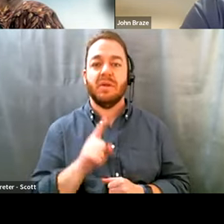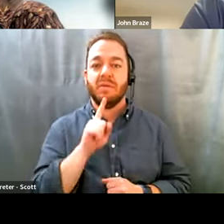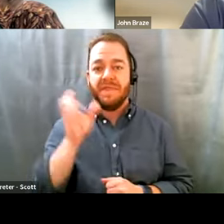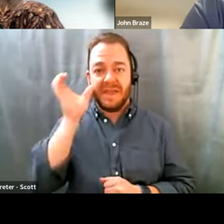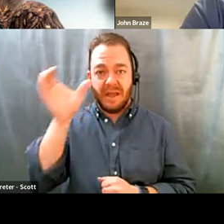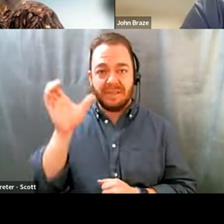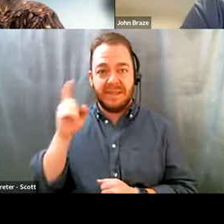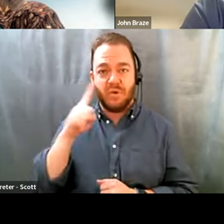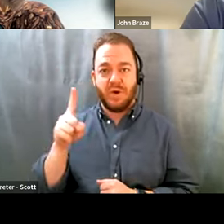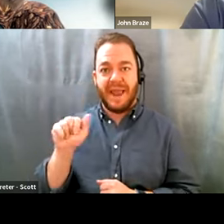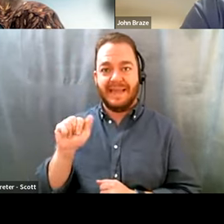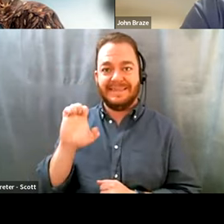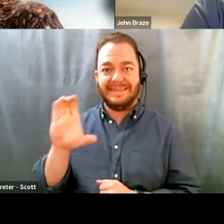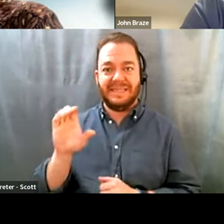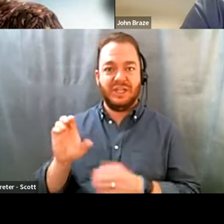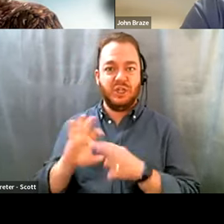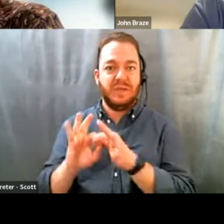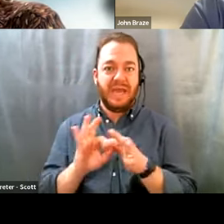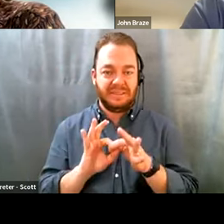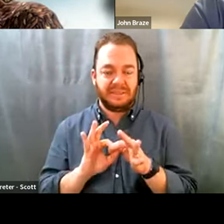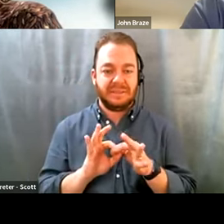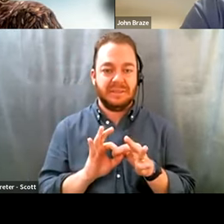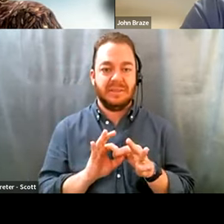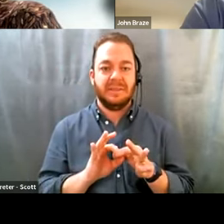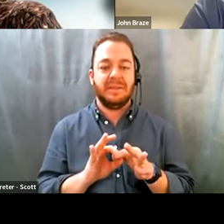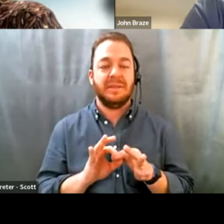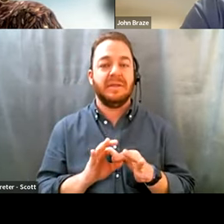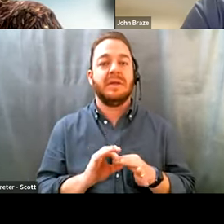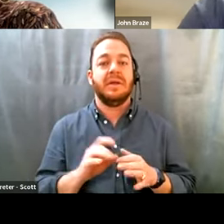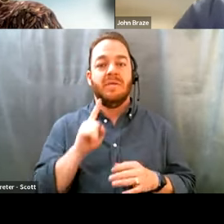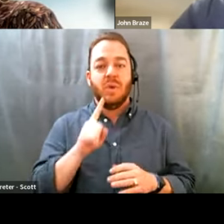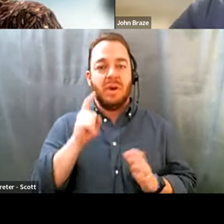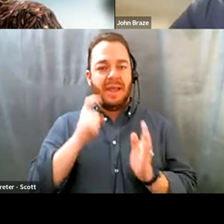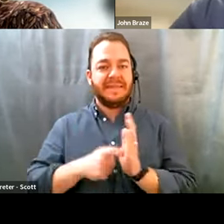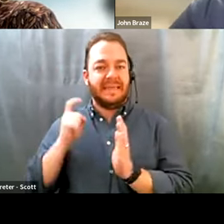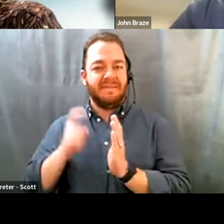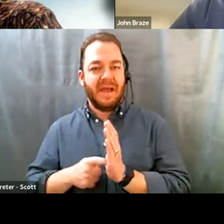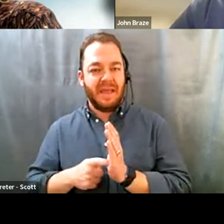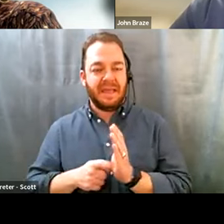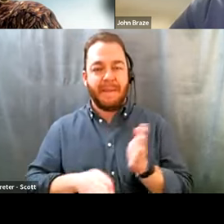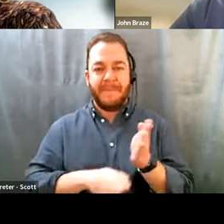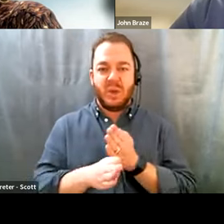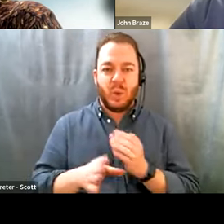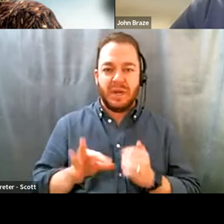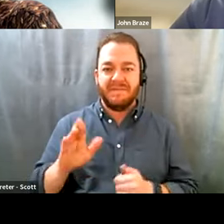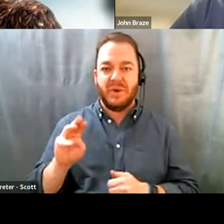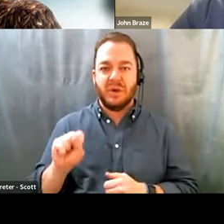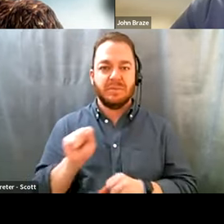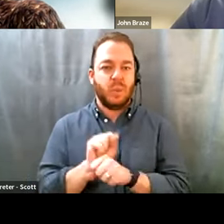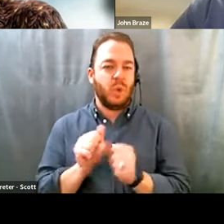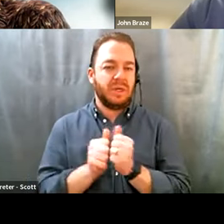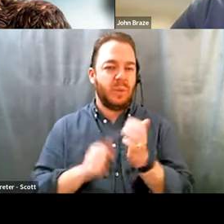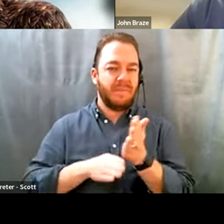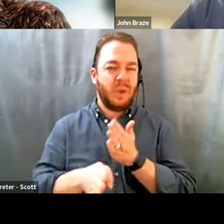of AEC Unites is that, especially when it comes to identifying minority firms or working with